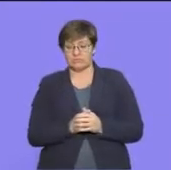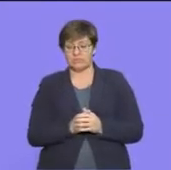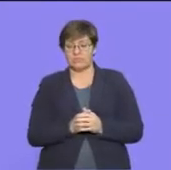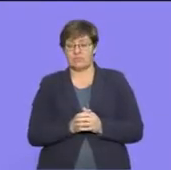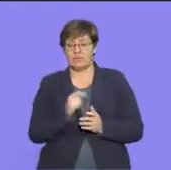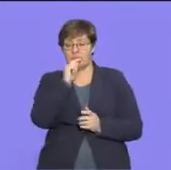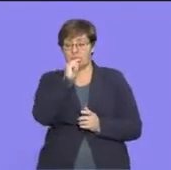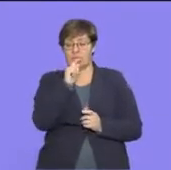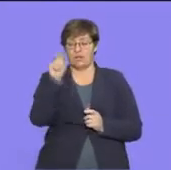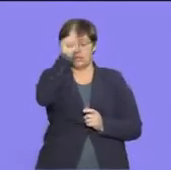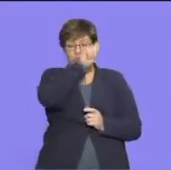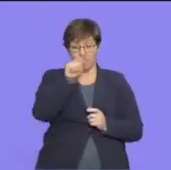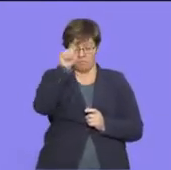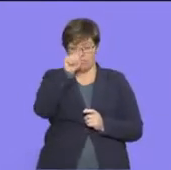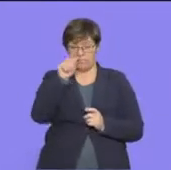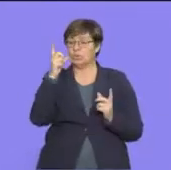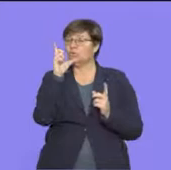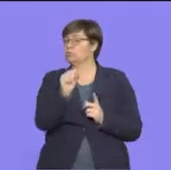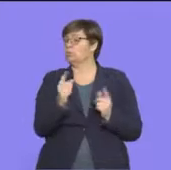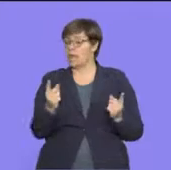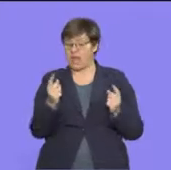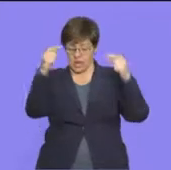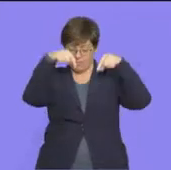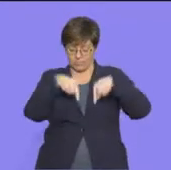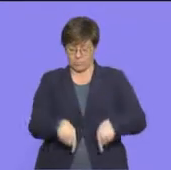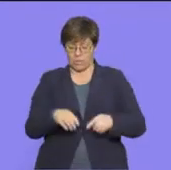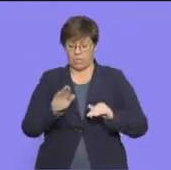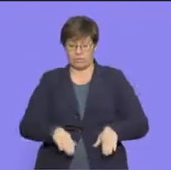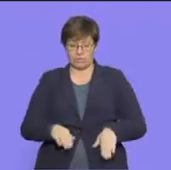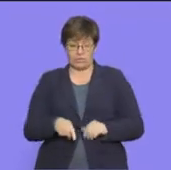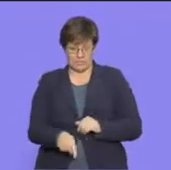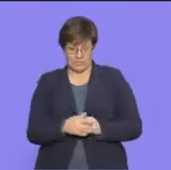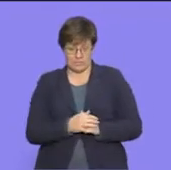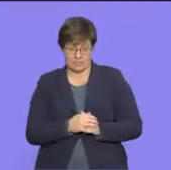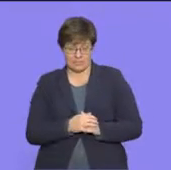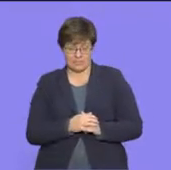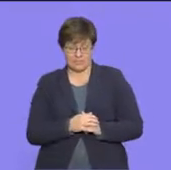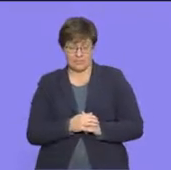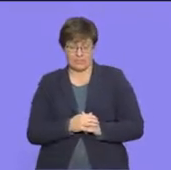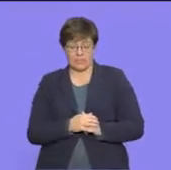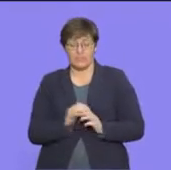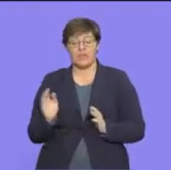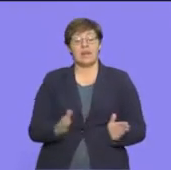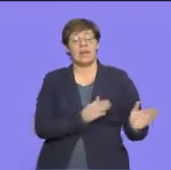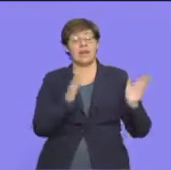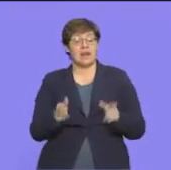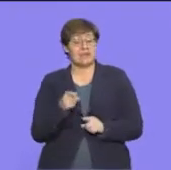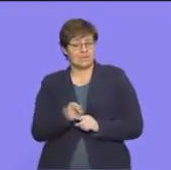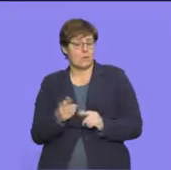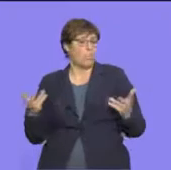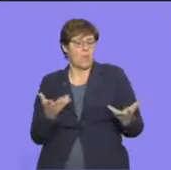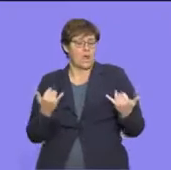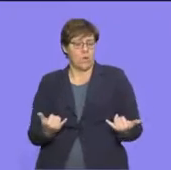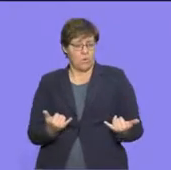top. And where's it taking it to? The bottom. So our next slide is going to be, where is it?